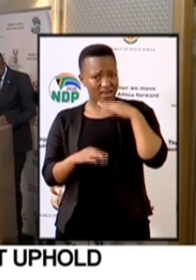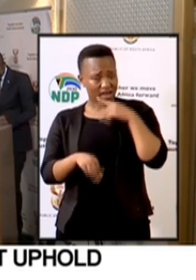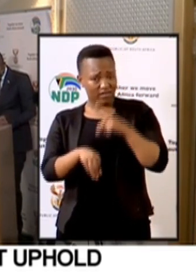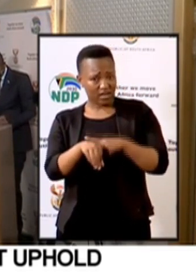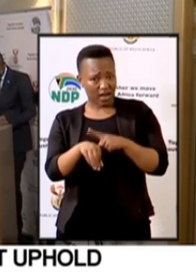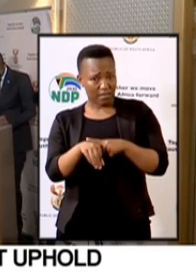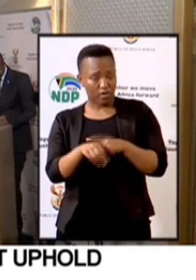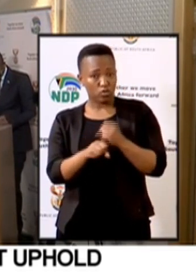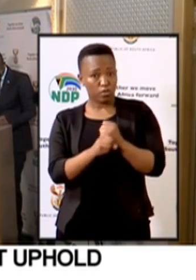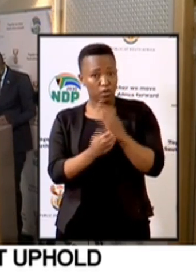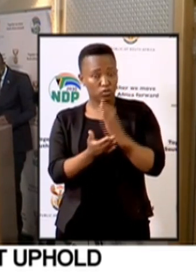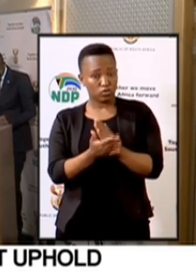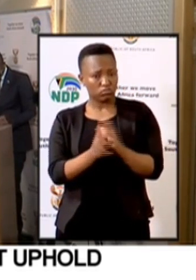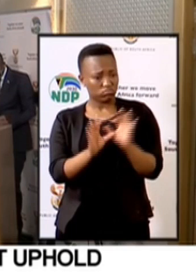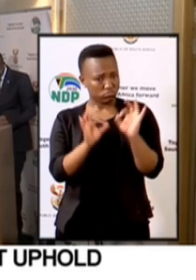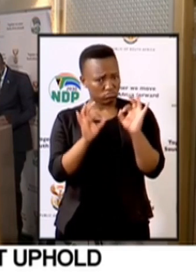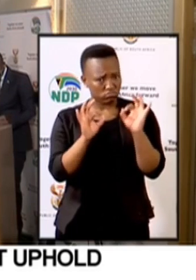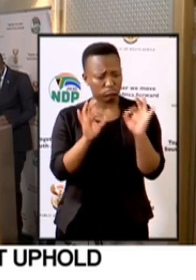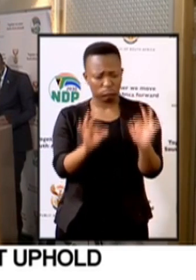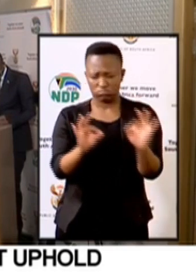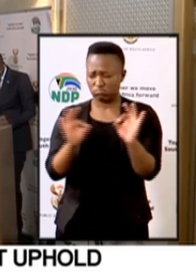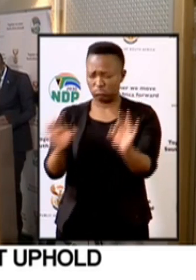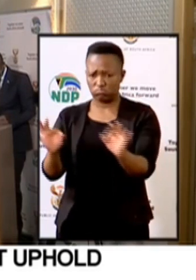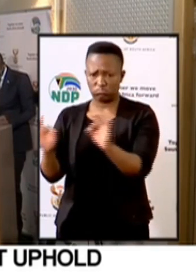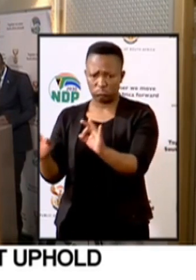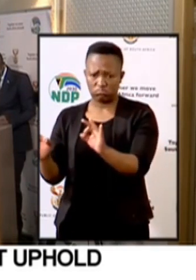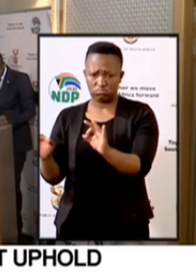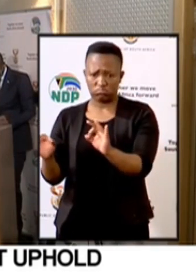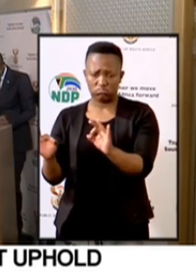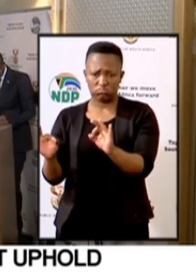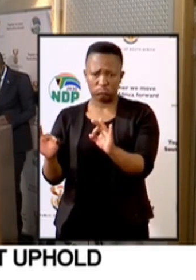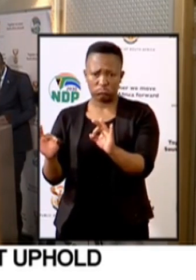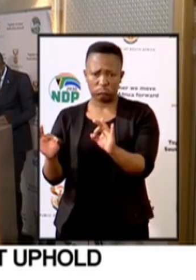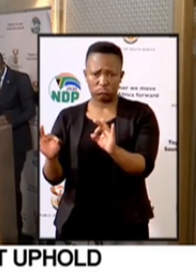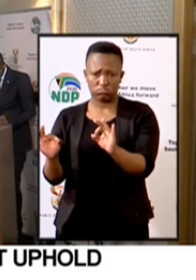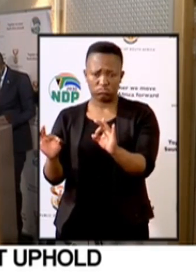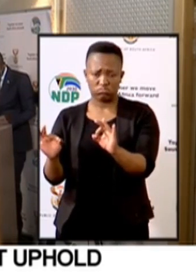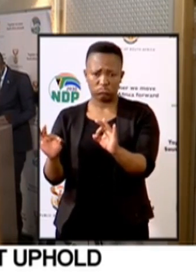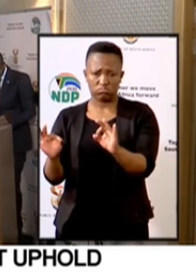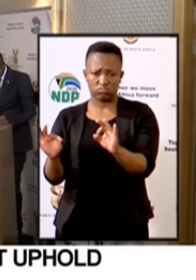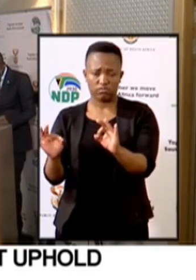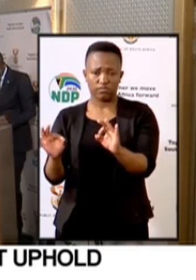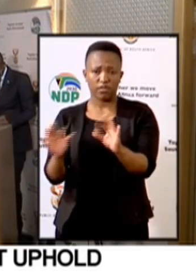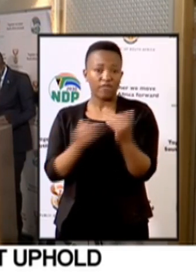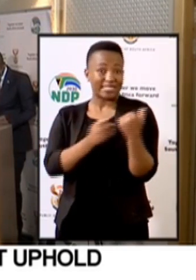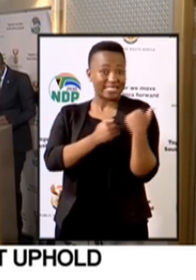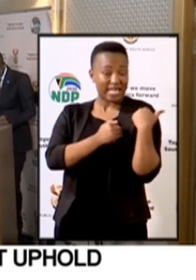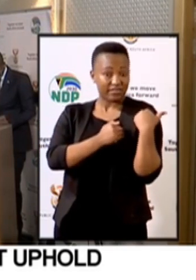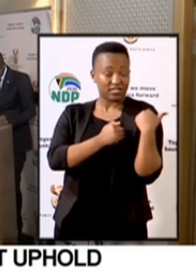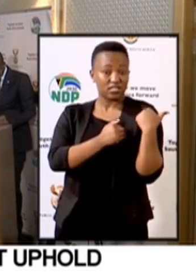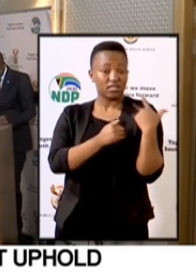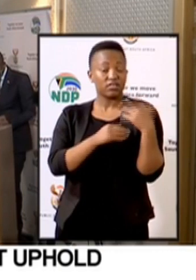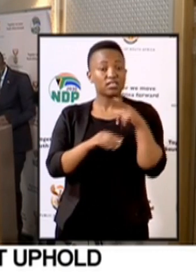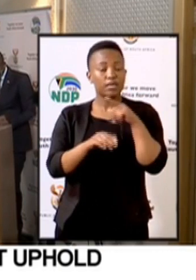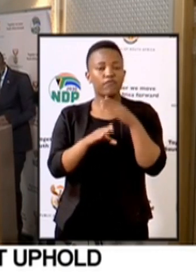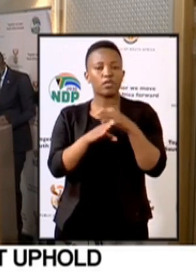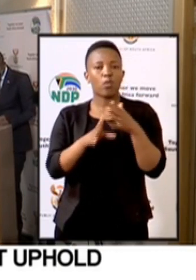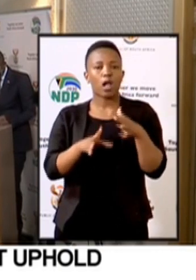employment to make sure that they are in good condition to the plans of regarding safety, especially for the workers once they get